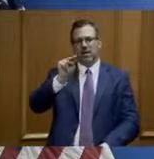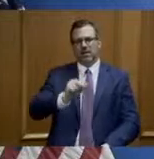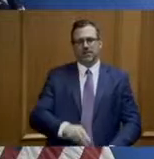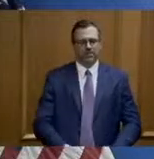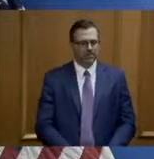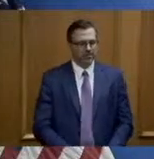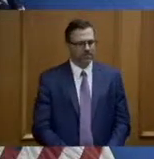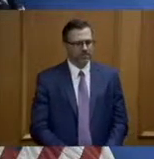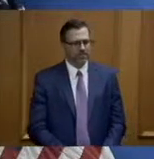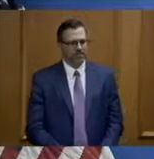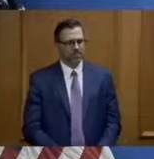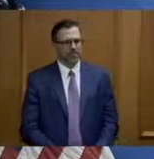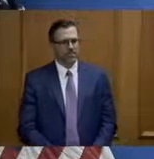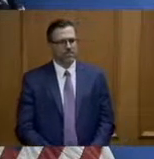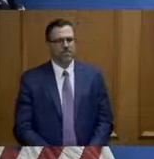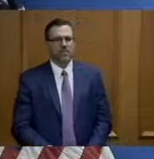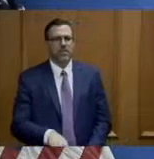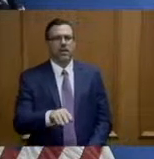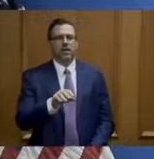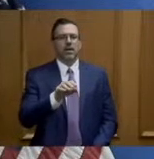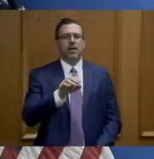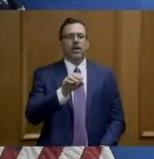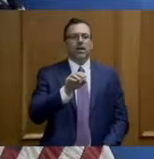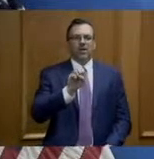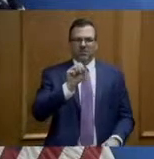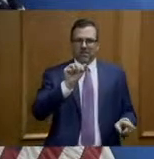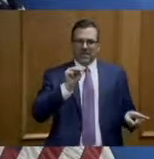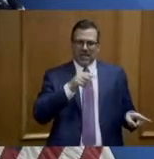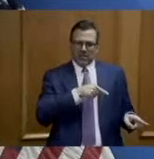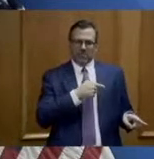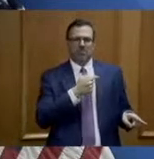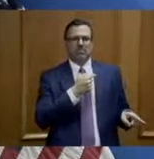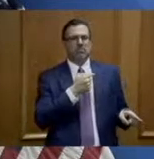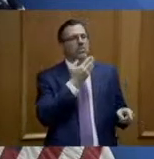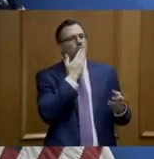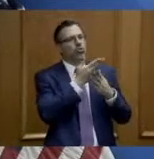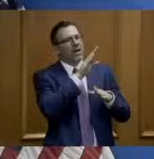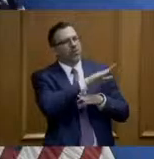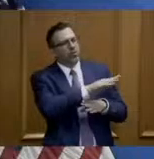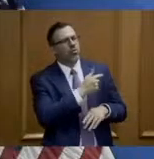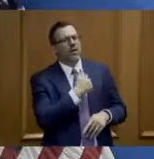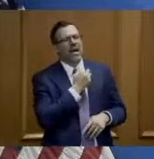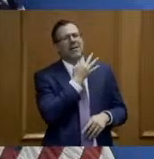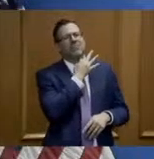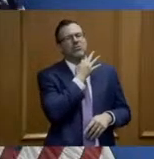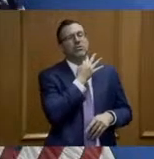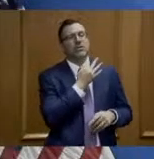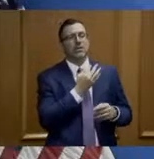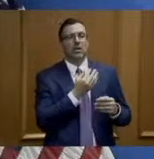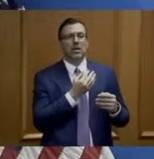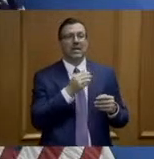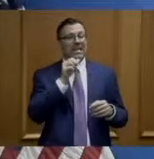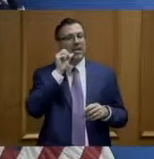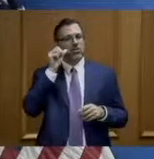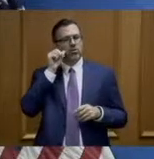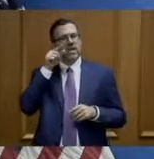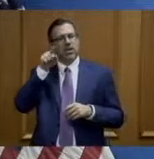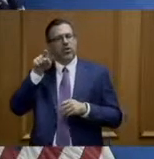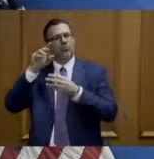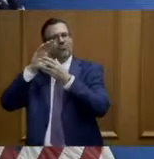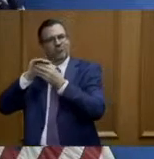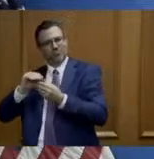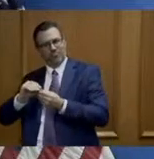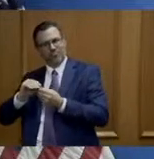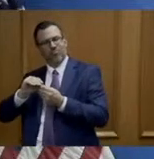Good afternoon. I'm wondering what changed from yesterday's guidance to today's guidance with regards to close